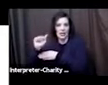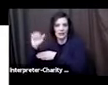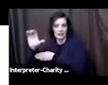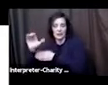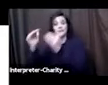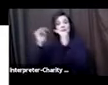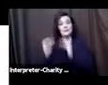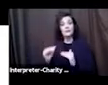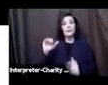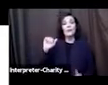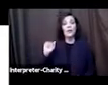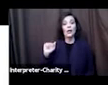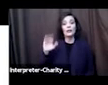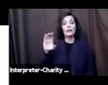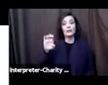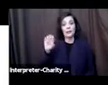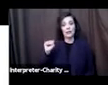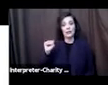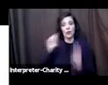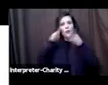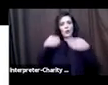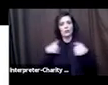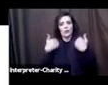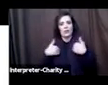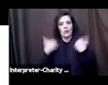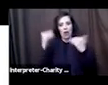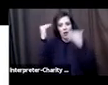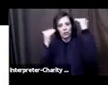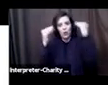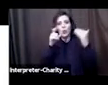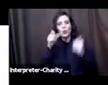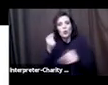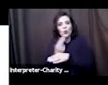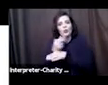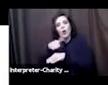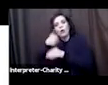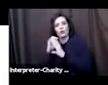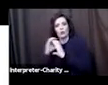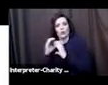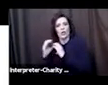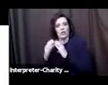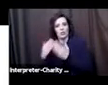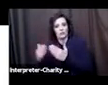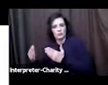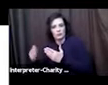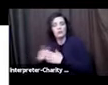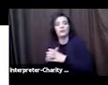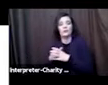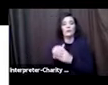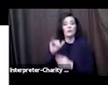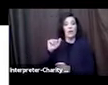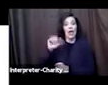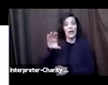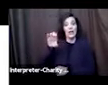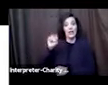special program for young adults who use augmentative communication. It's been going on.